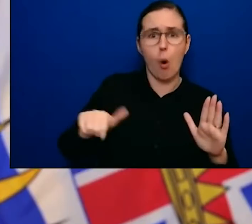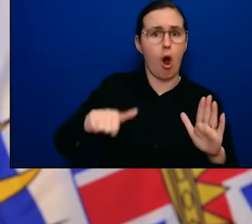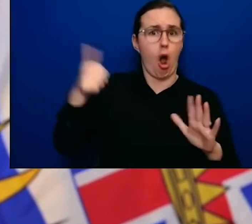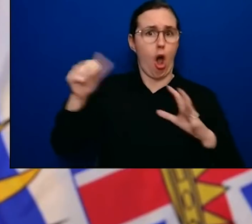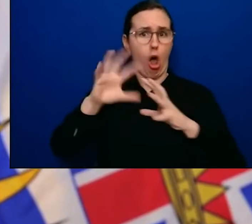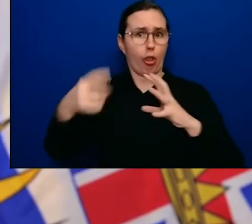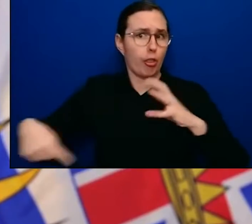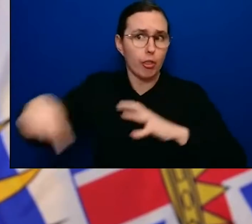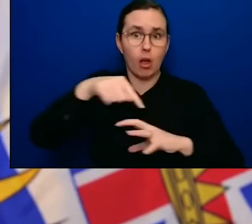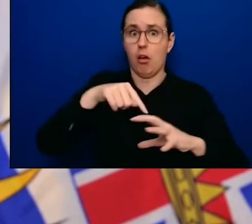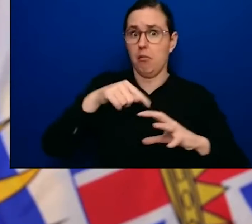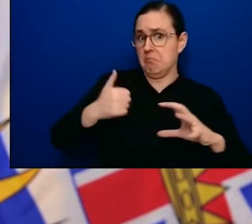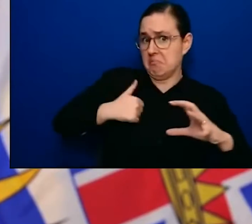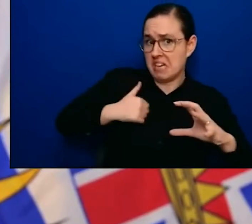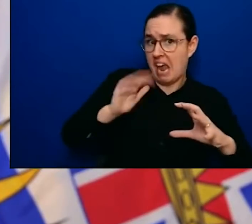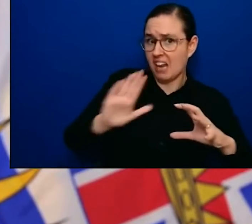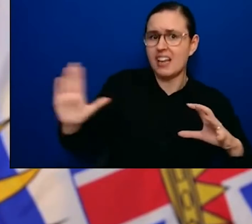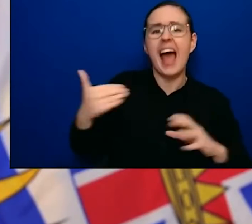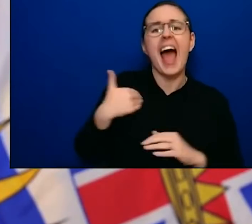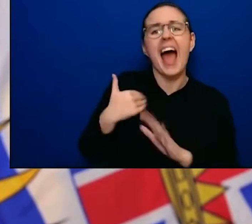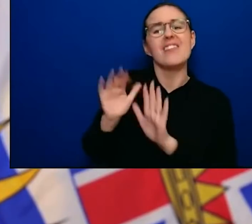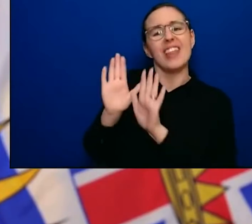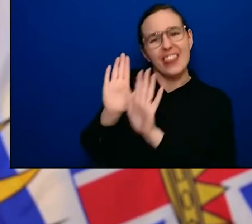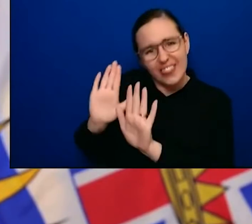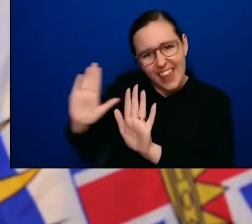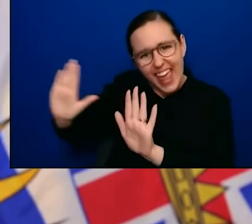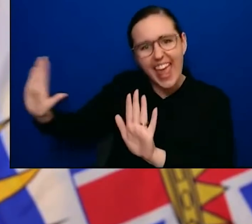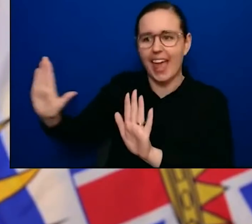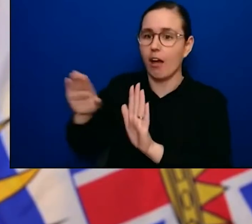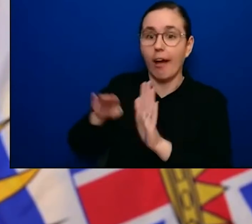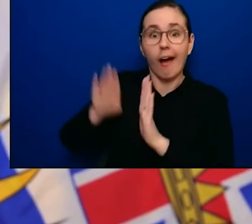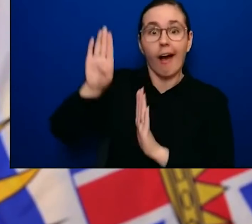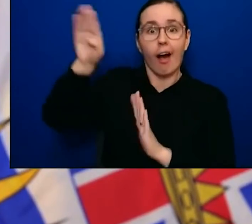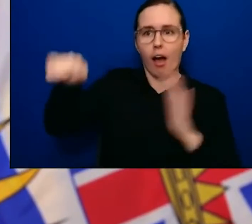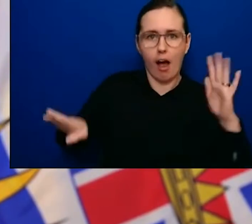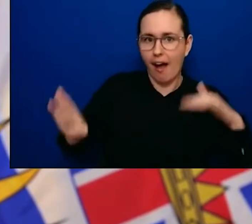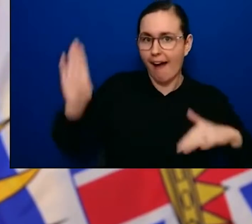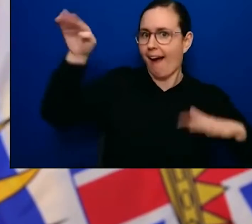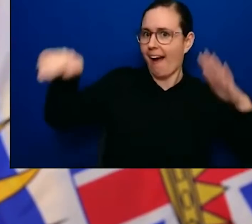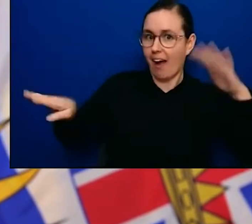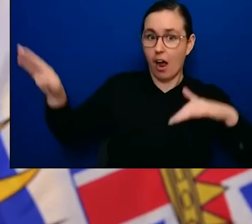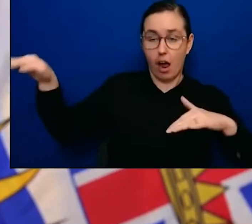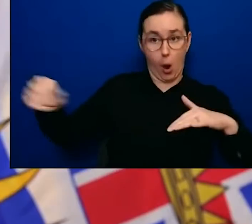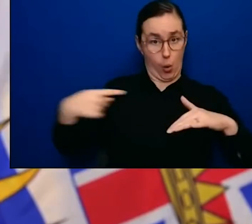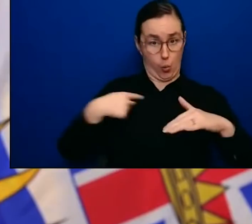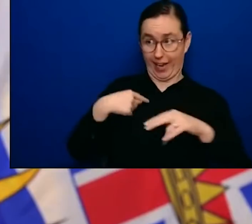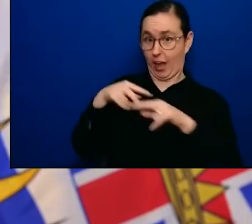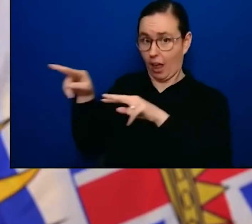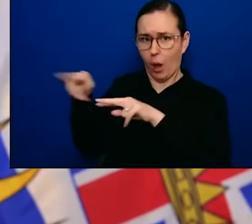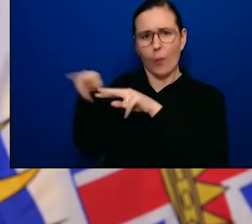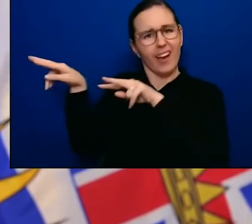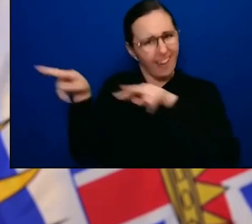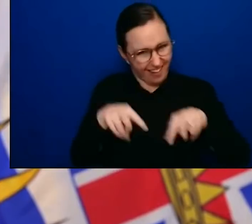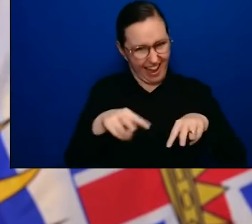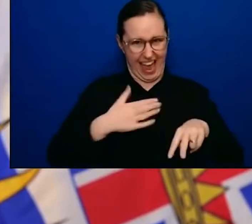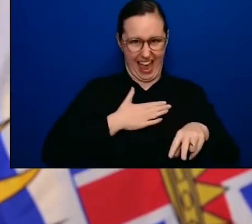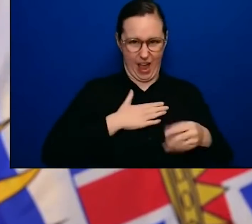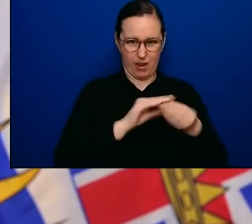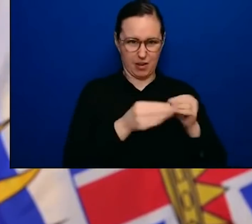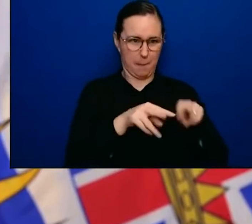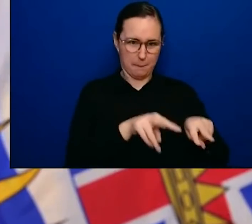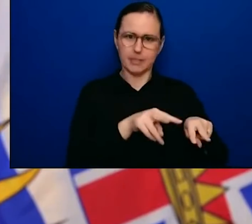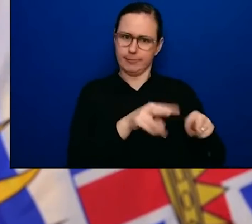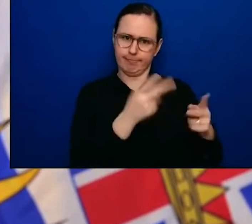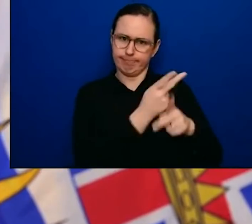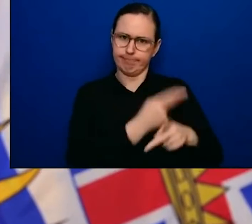is important to remember that while our cases are coming down, COVID-19 is still actively circulating. And I know